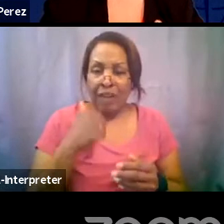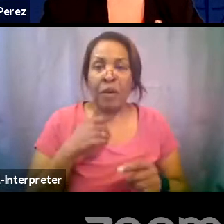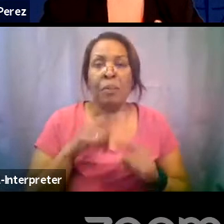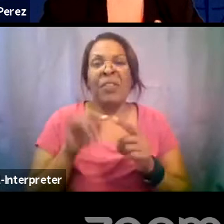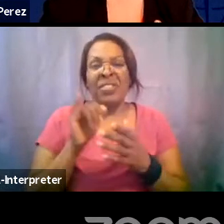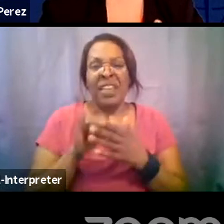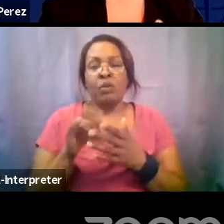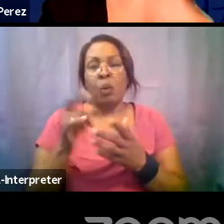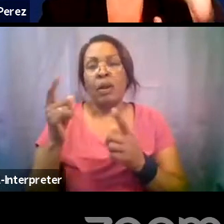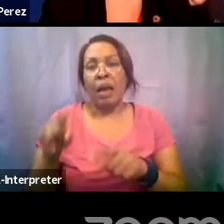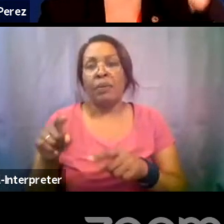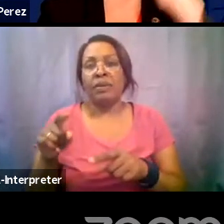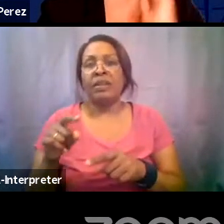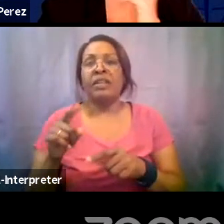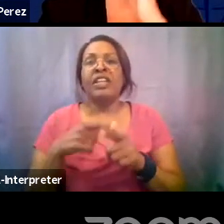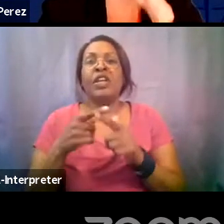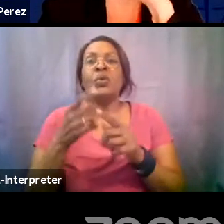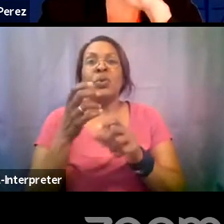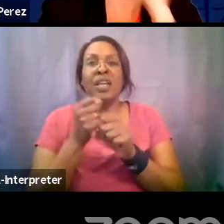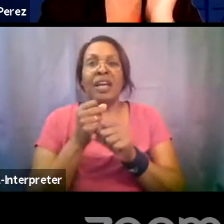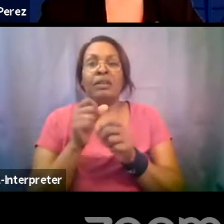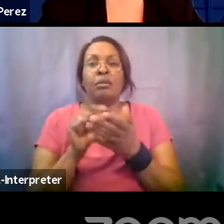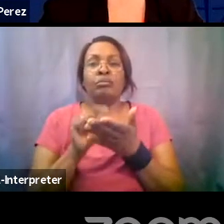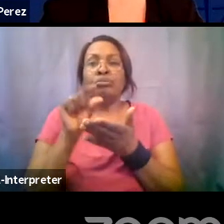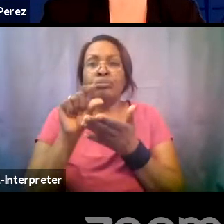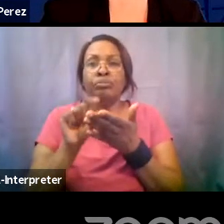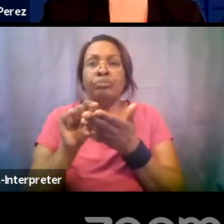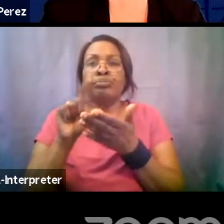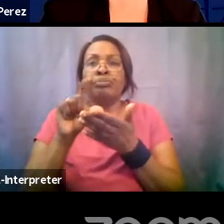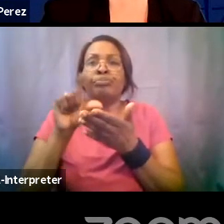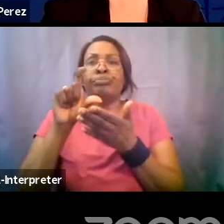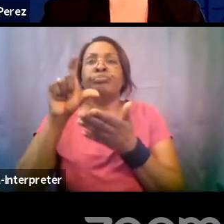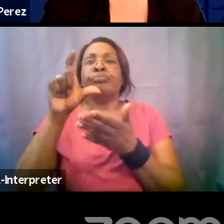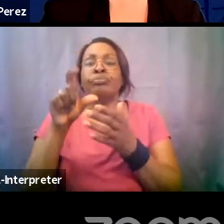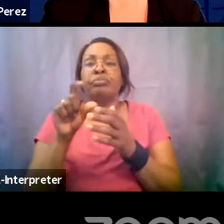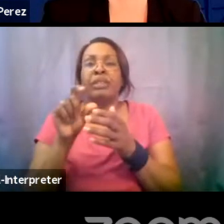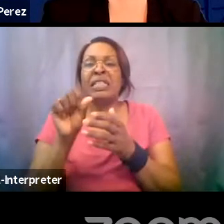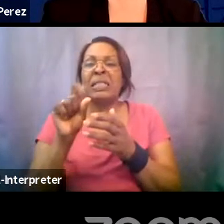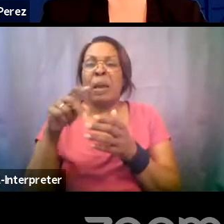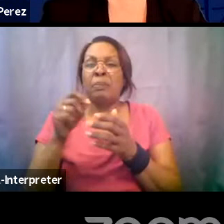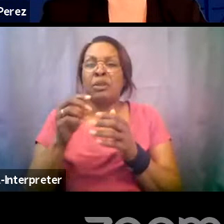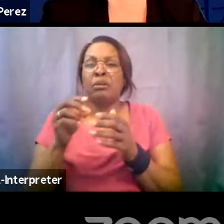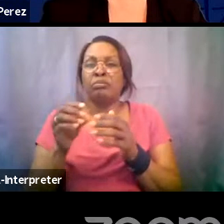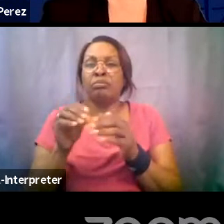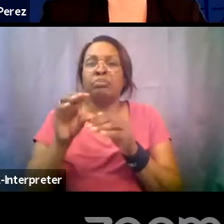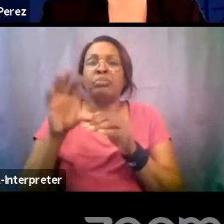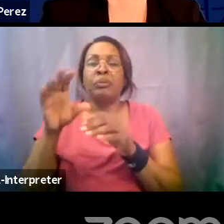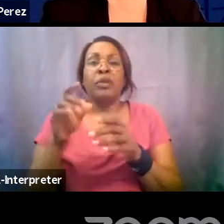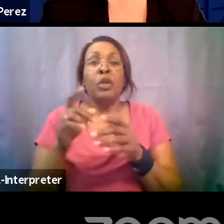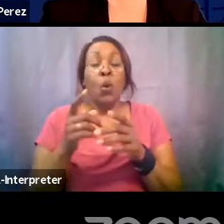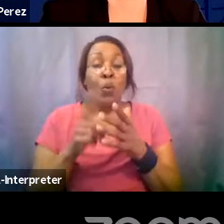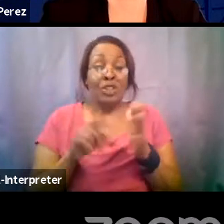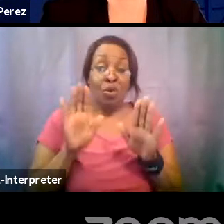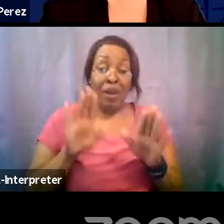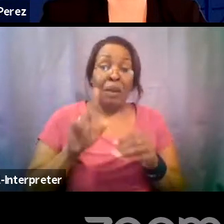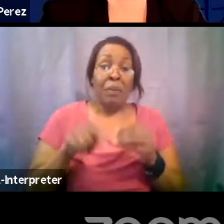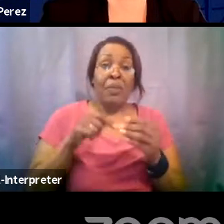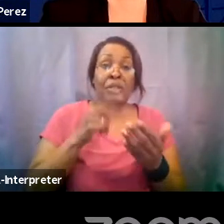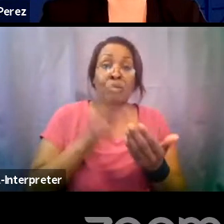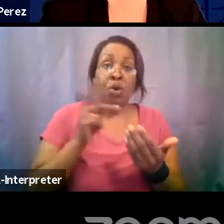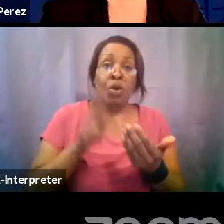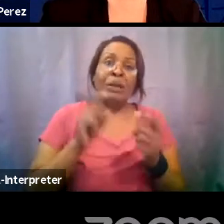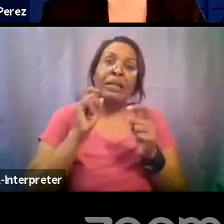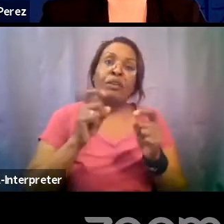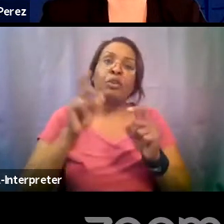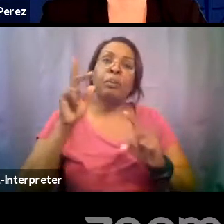And then you get incremental steps throughout your career. So the one thing that's great about this program is this gives